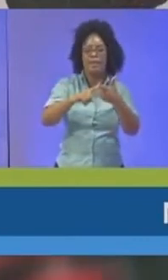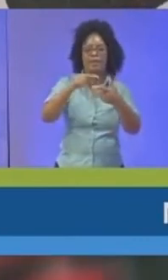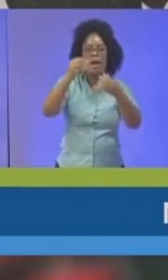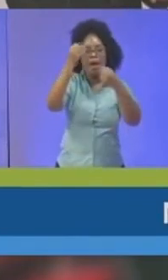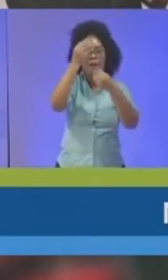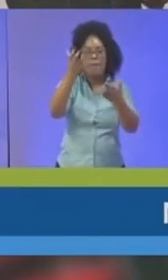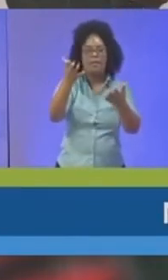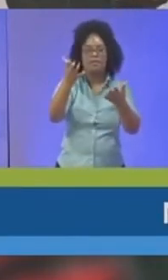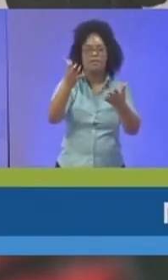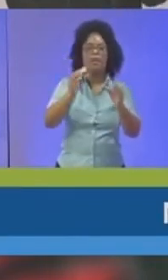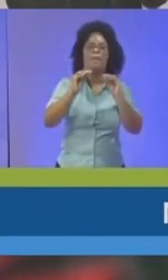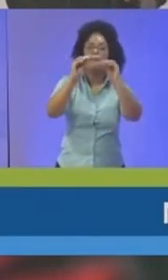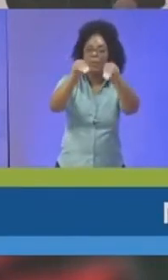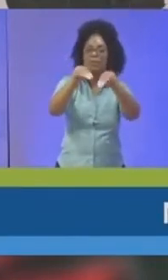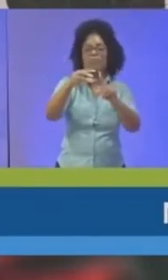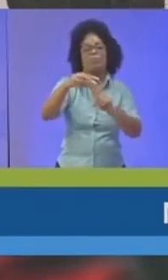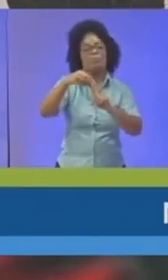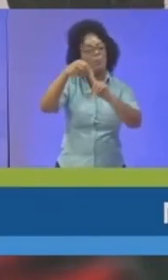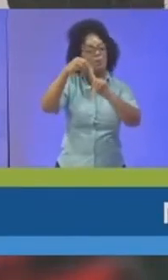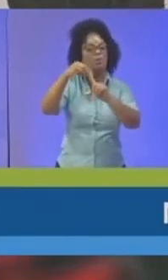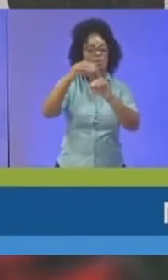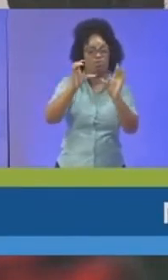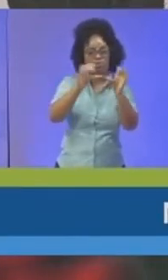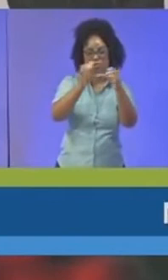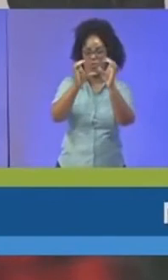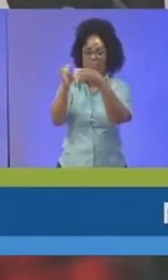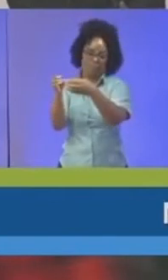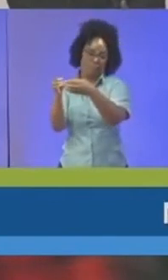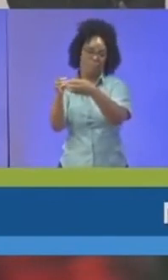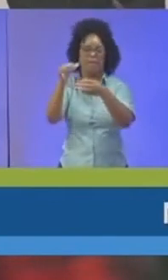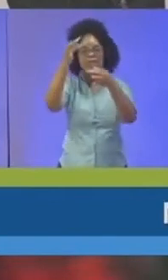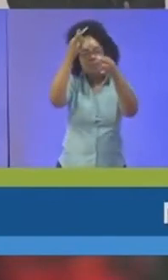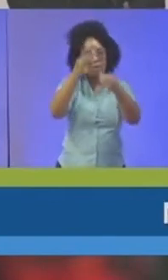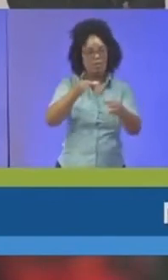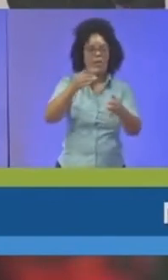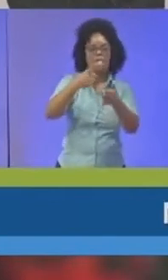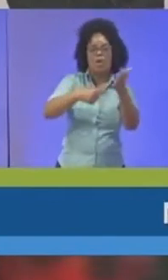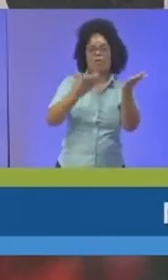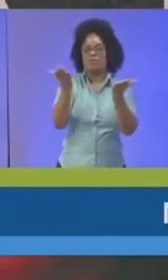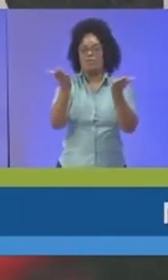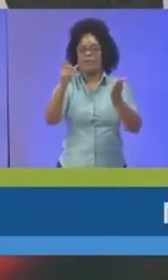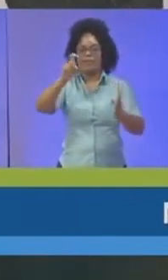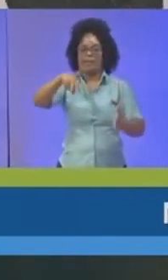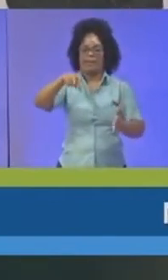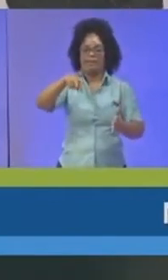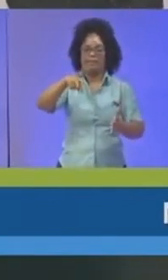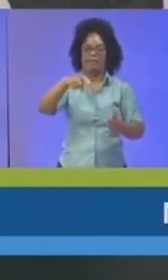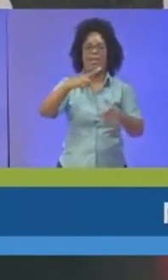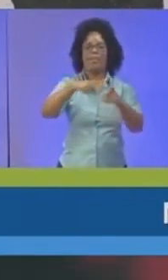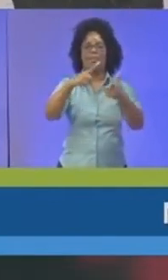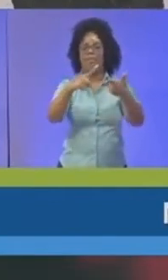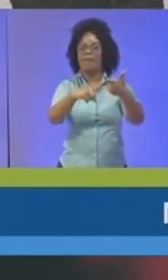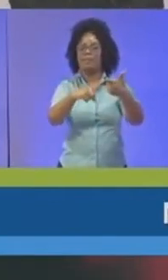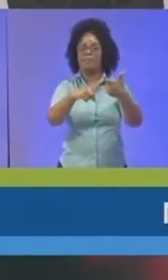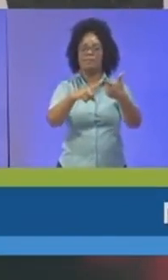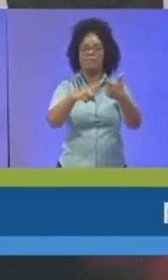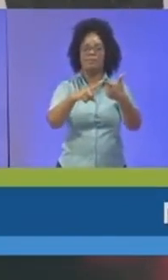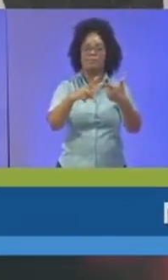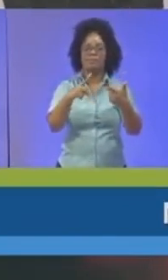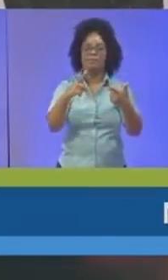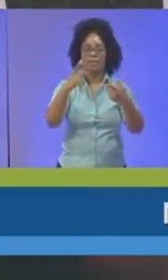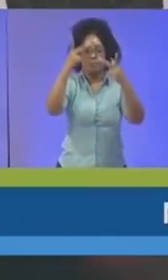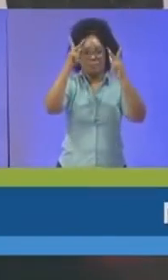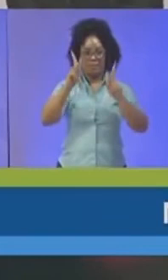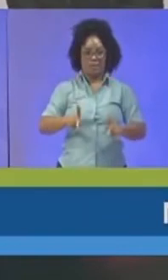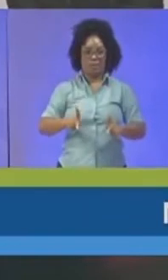actually charted out throughout the day. And so then we have the day of the clinic, people coming and they have their morning circuit that starts at